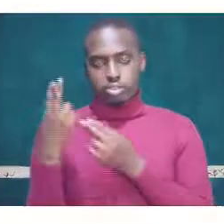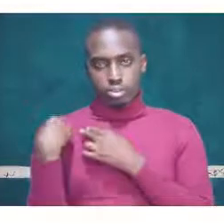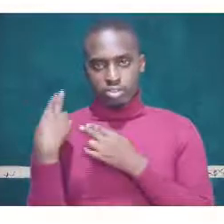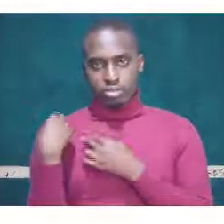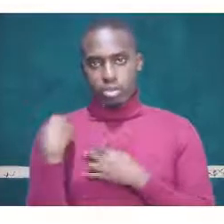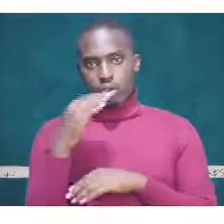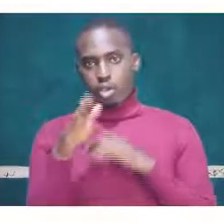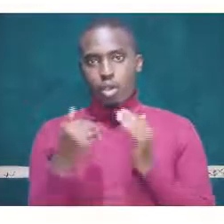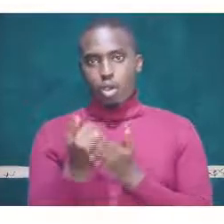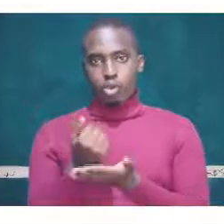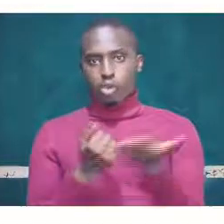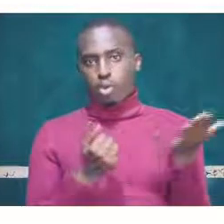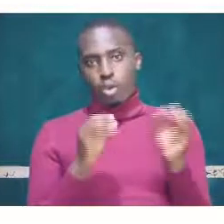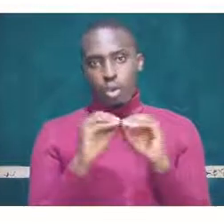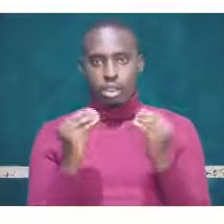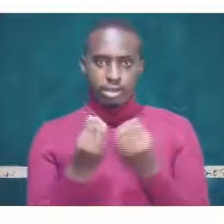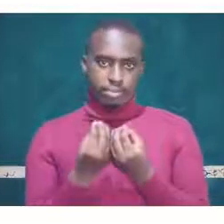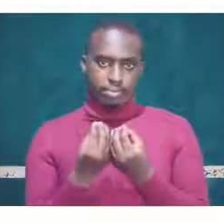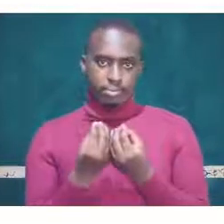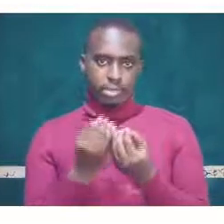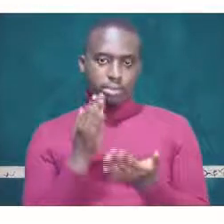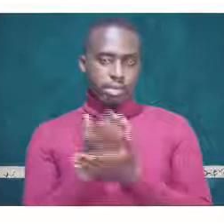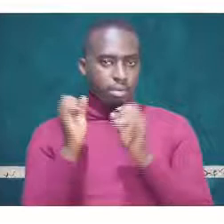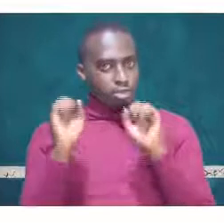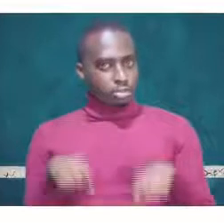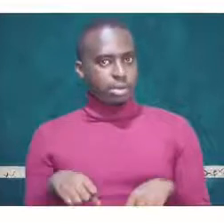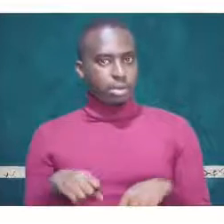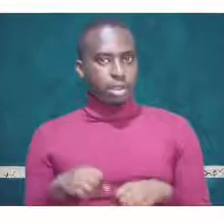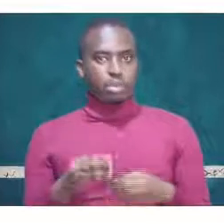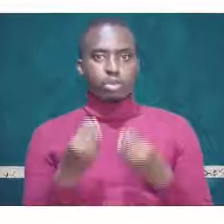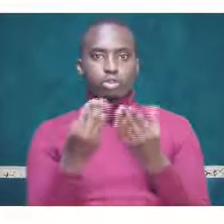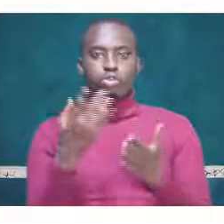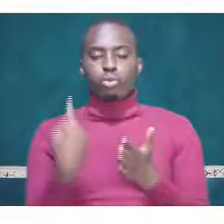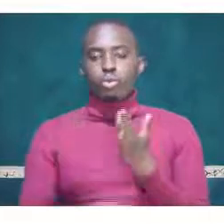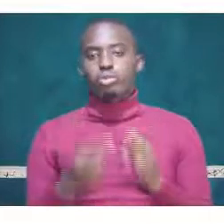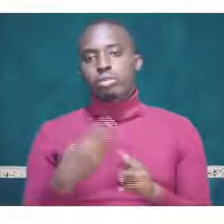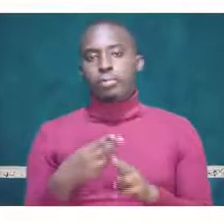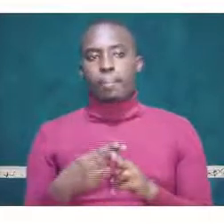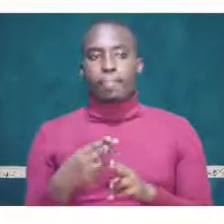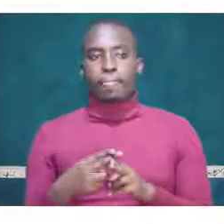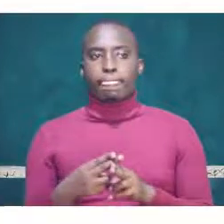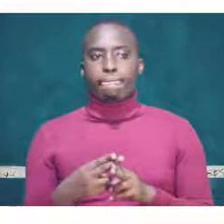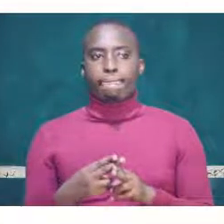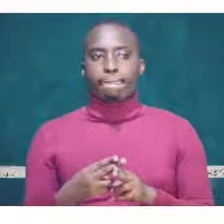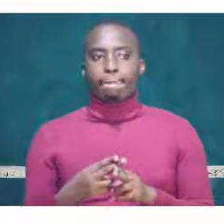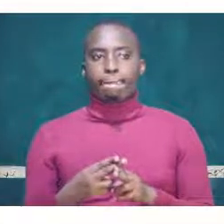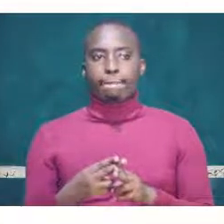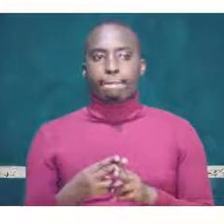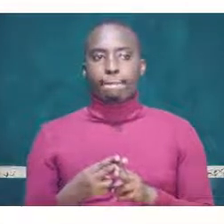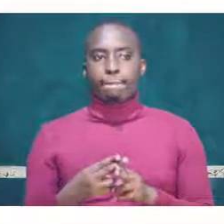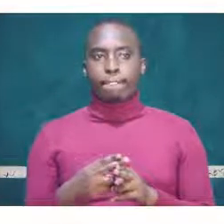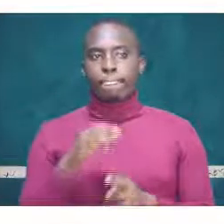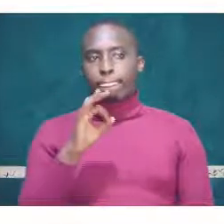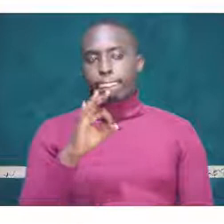are all organs that can produce what you call lymph fluid. So I mentioned the